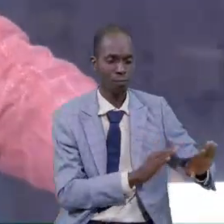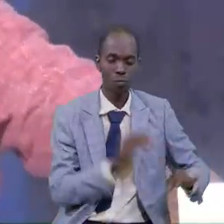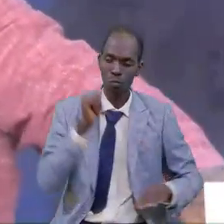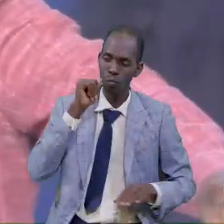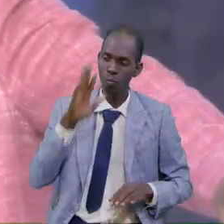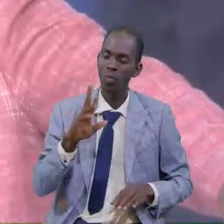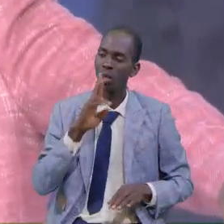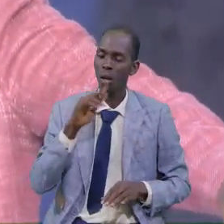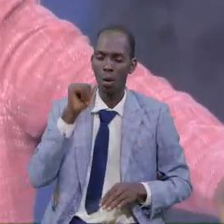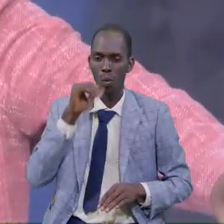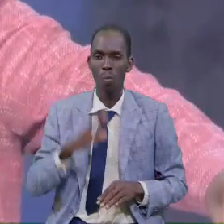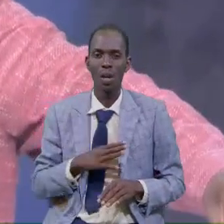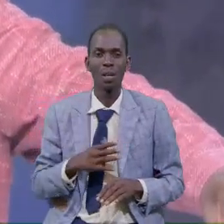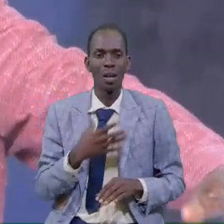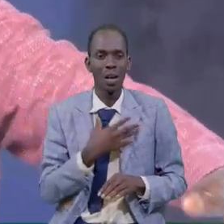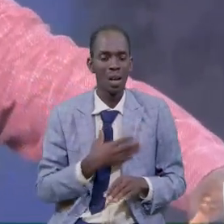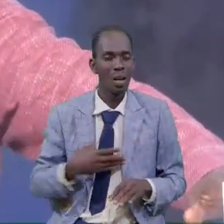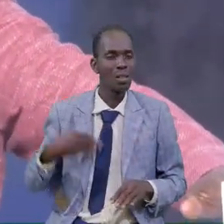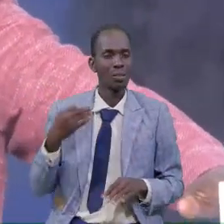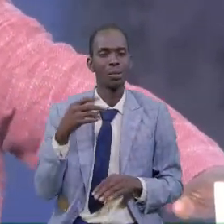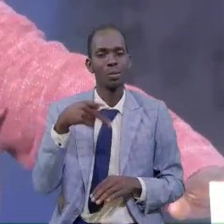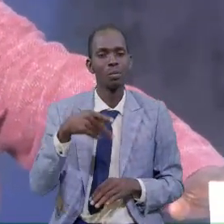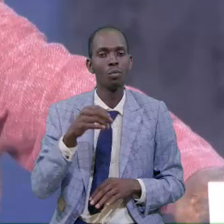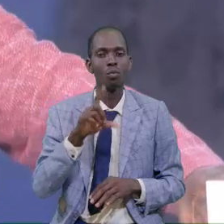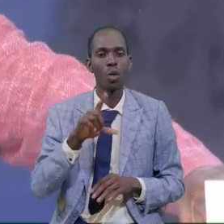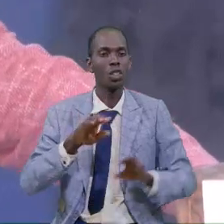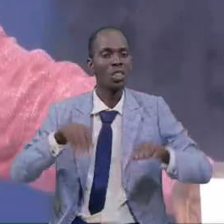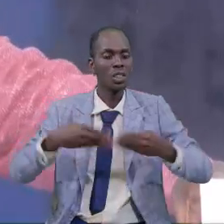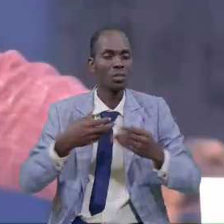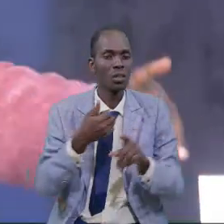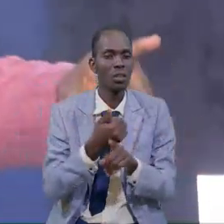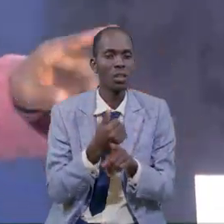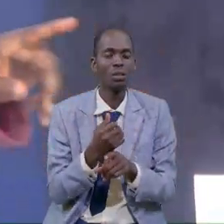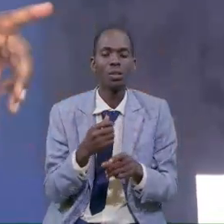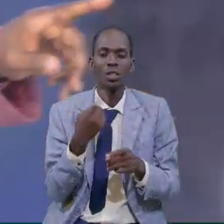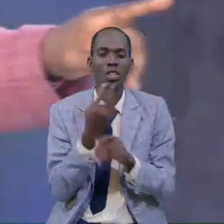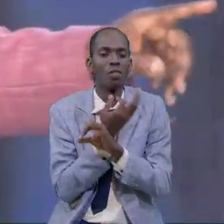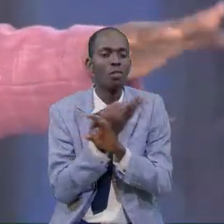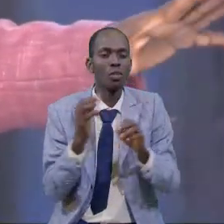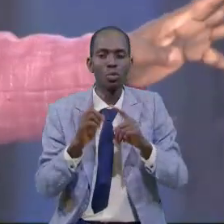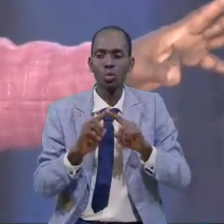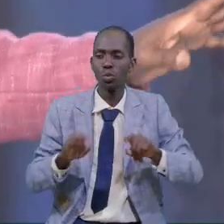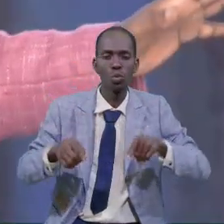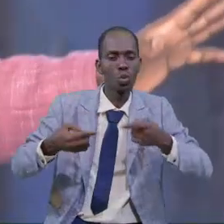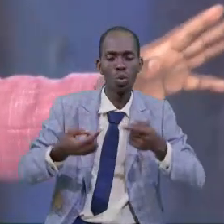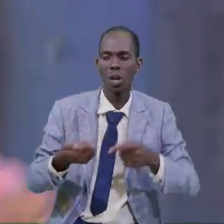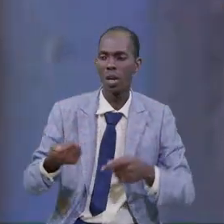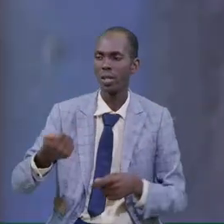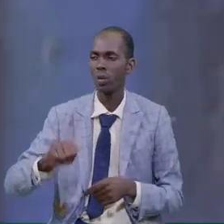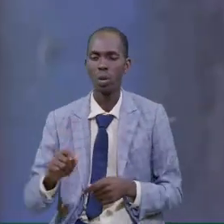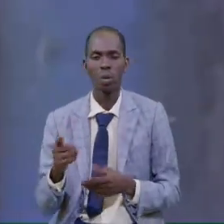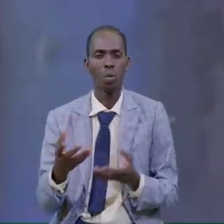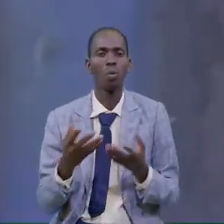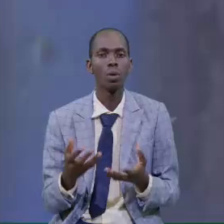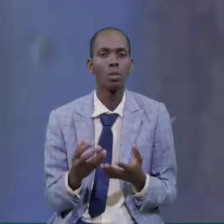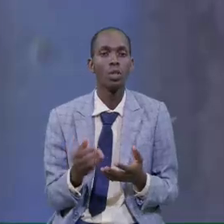the freedom, the liberty to go the way he wanted. He wouldn't give that liberty to others, men and women,